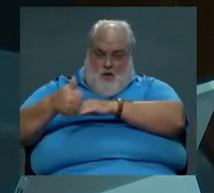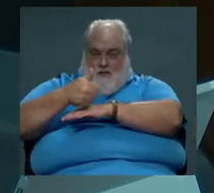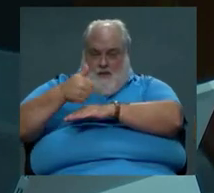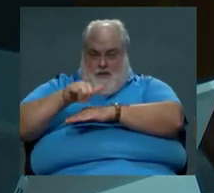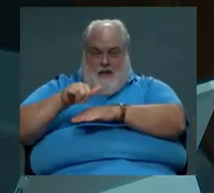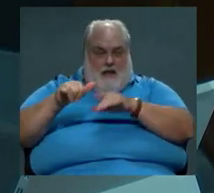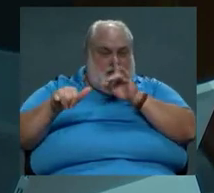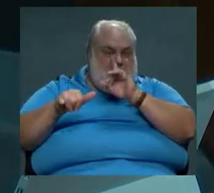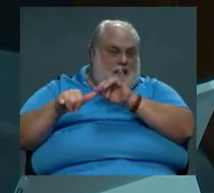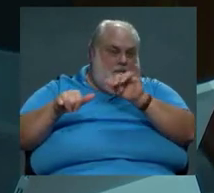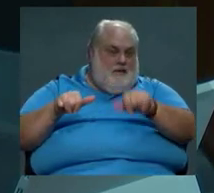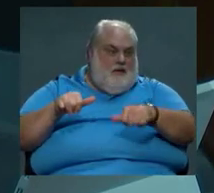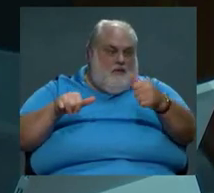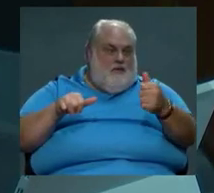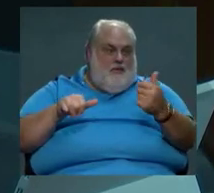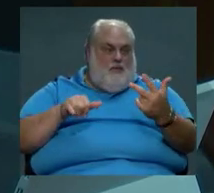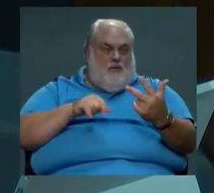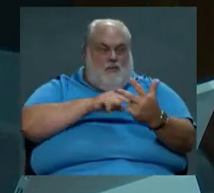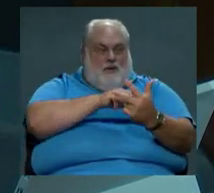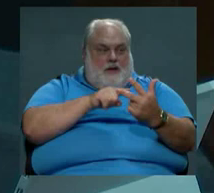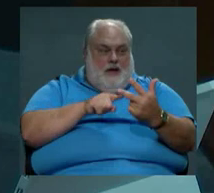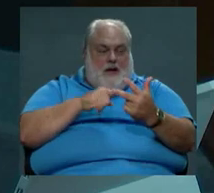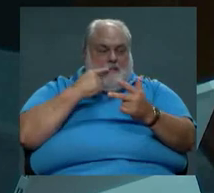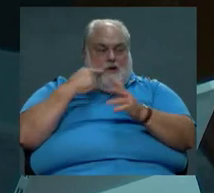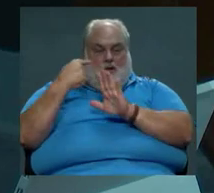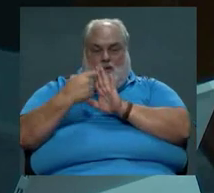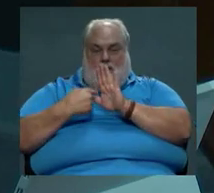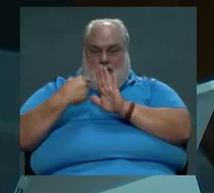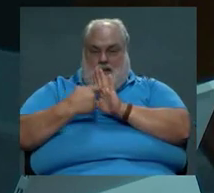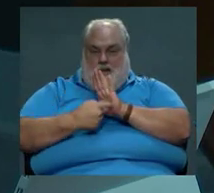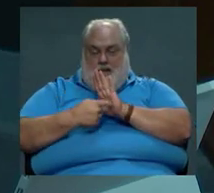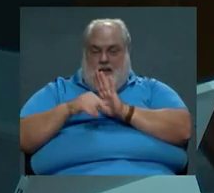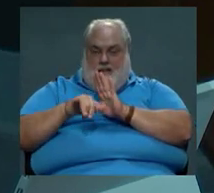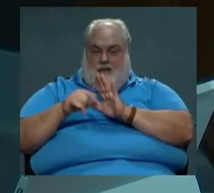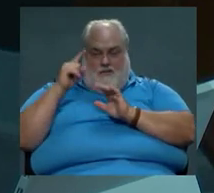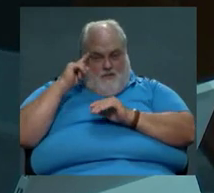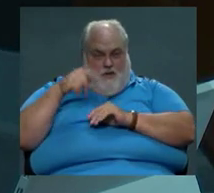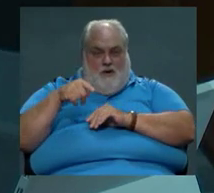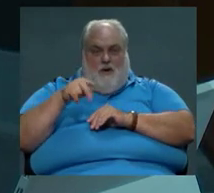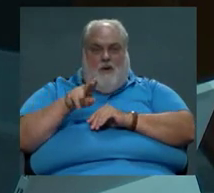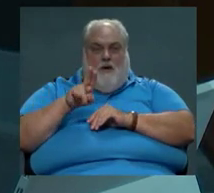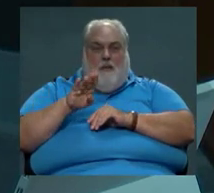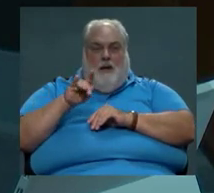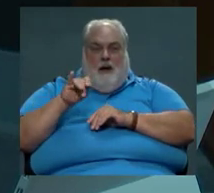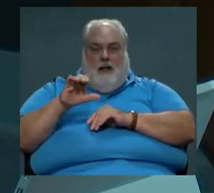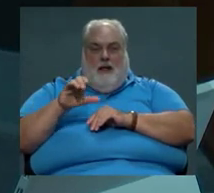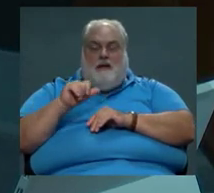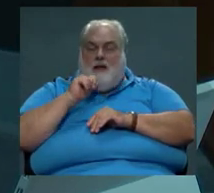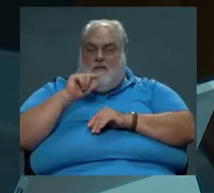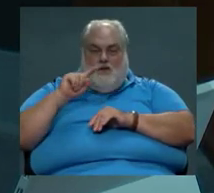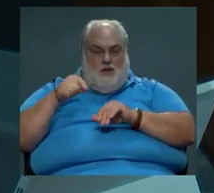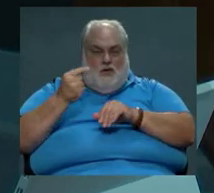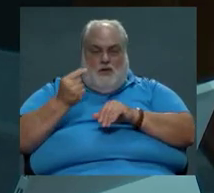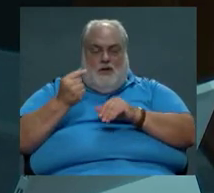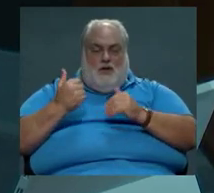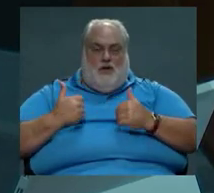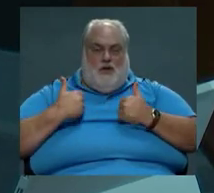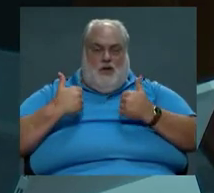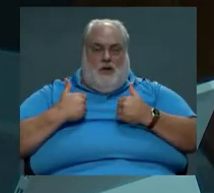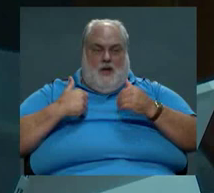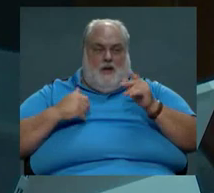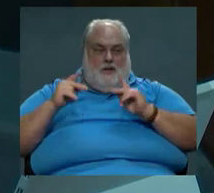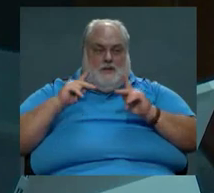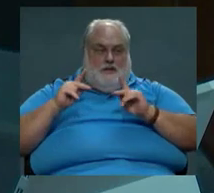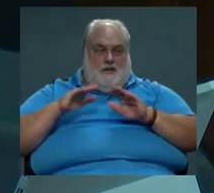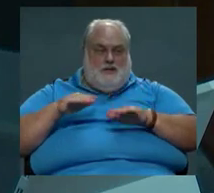three golf courses, since I've been corrected that this is for the public and not just for youth or children? I'd